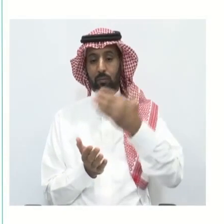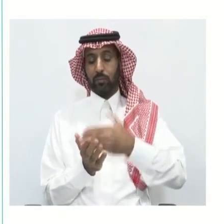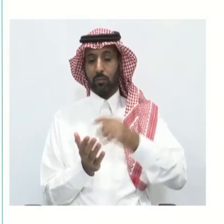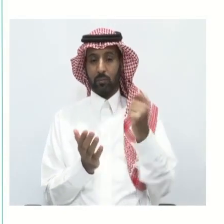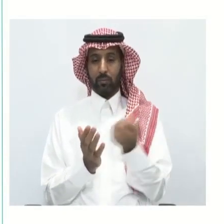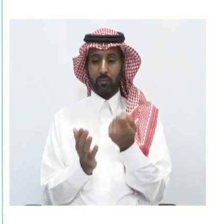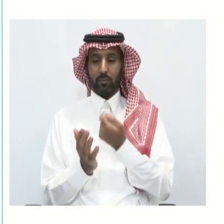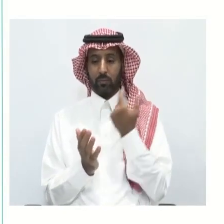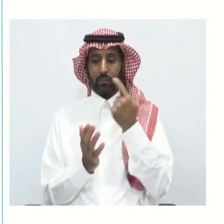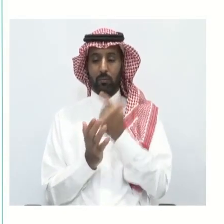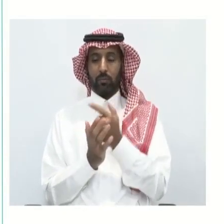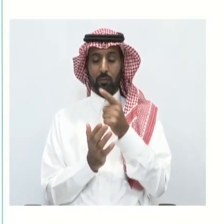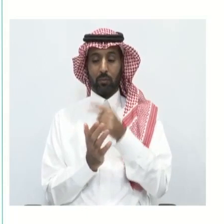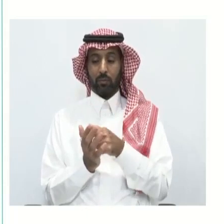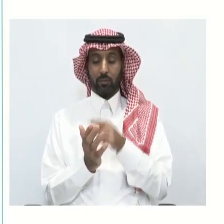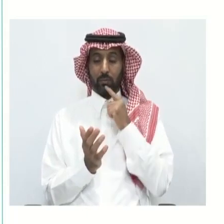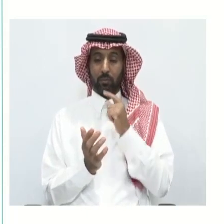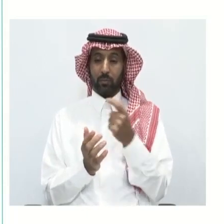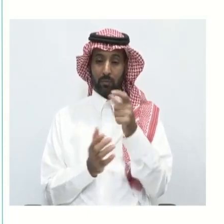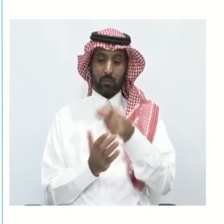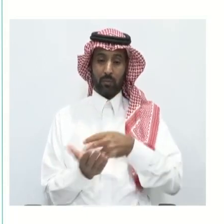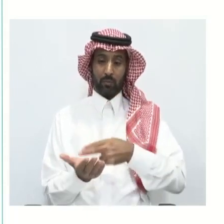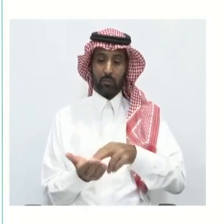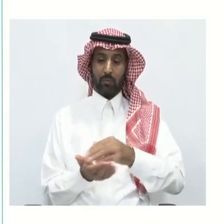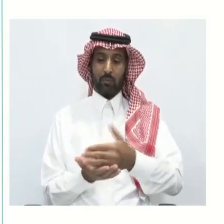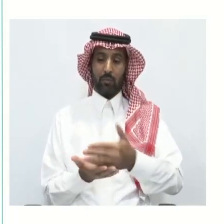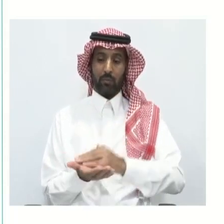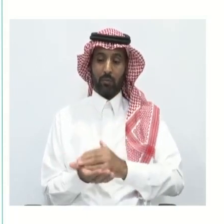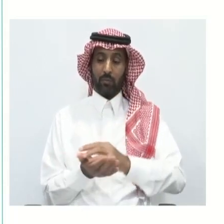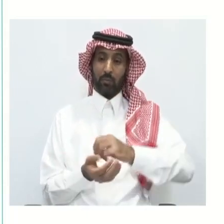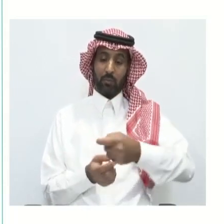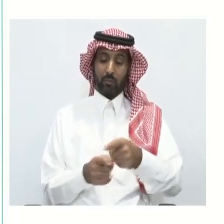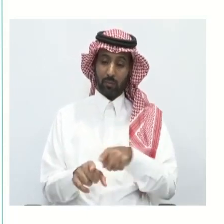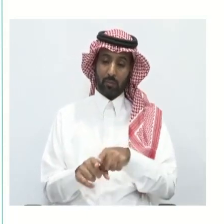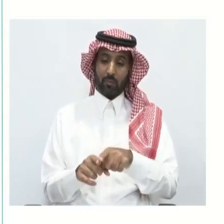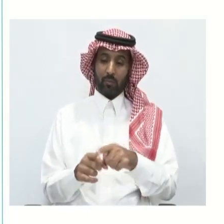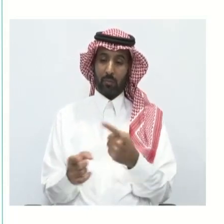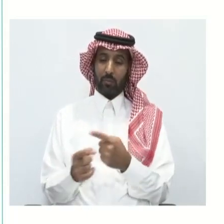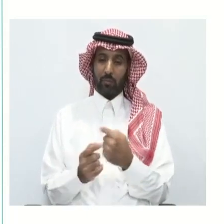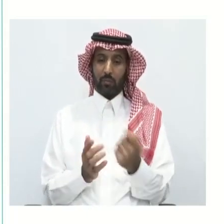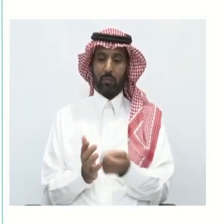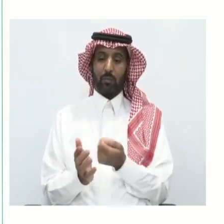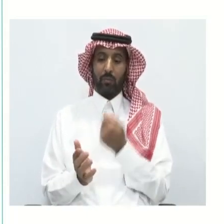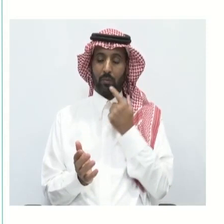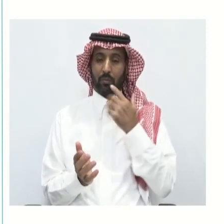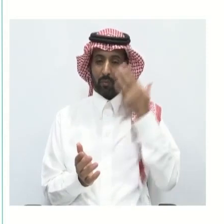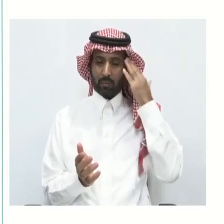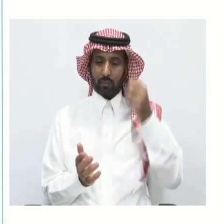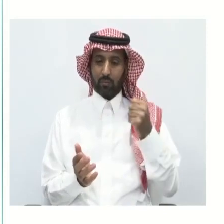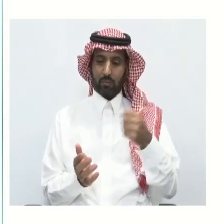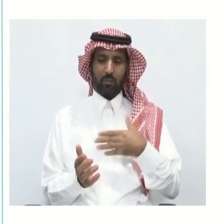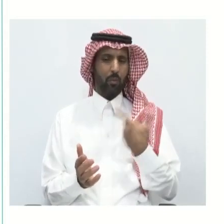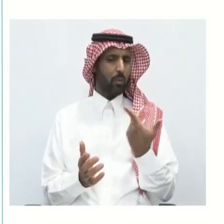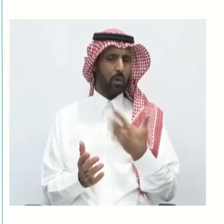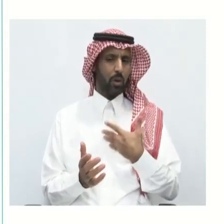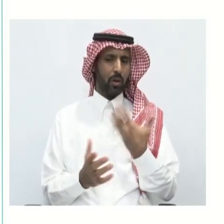writing corner. When you write an informal letter, open in a friendly way with an appropriate greeting and tell your friend why